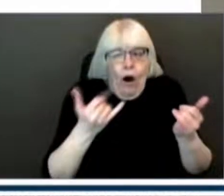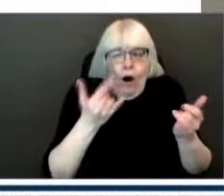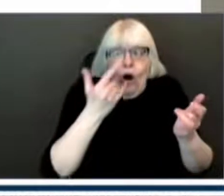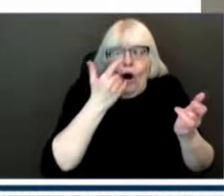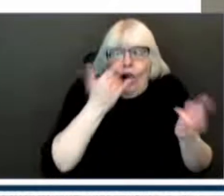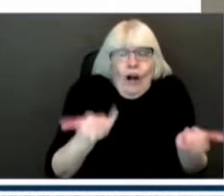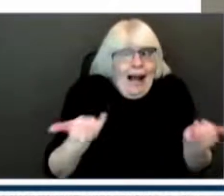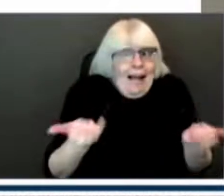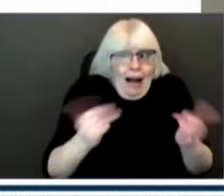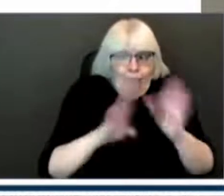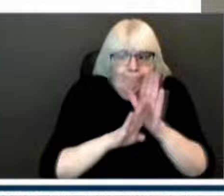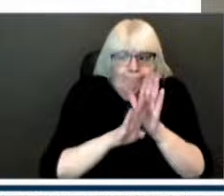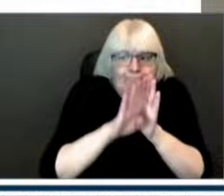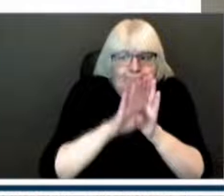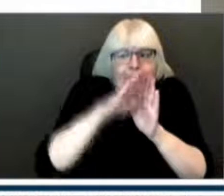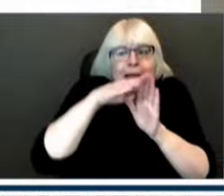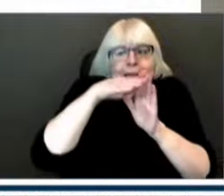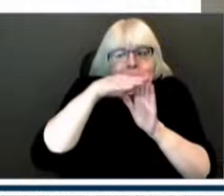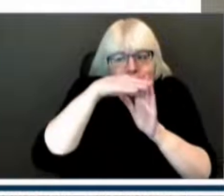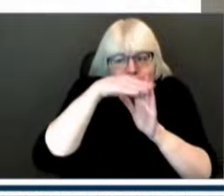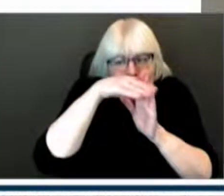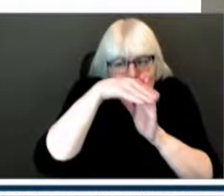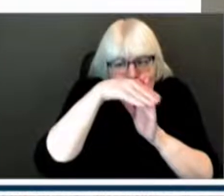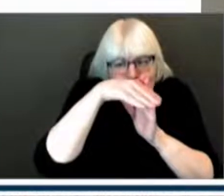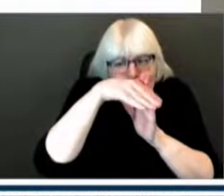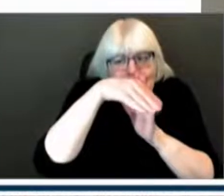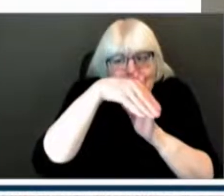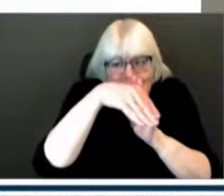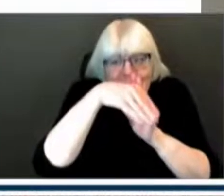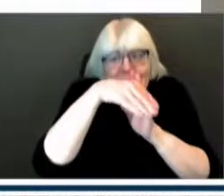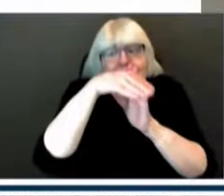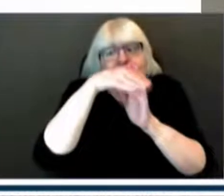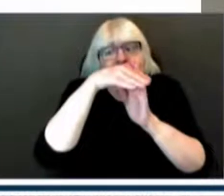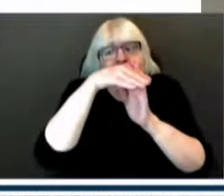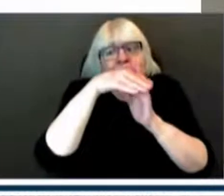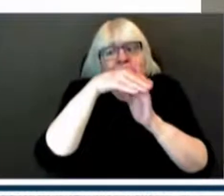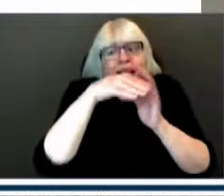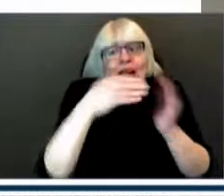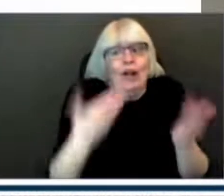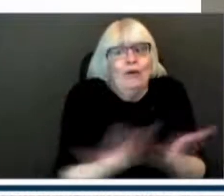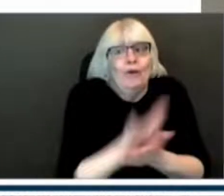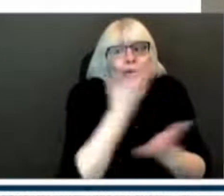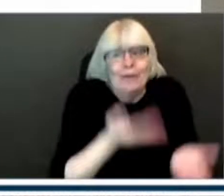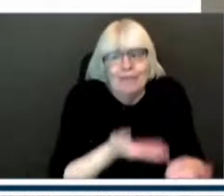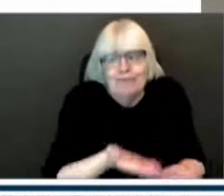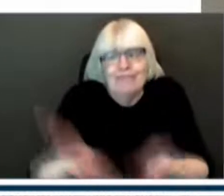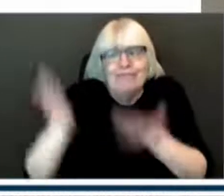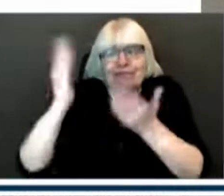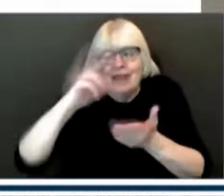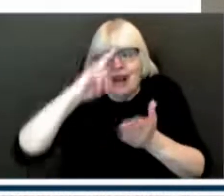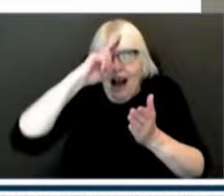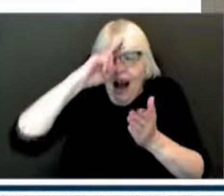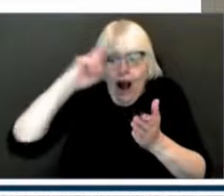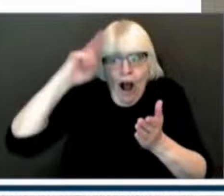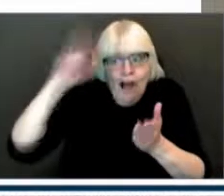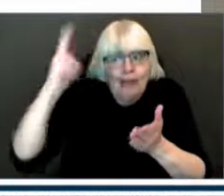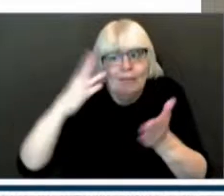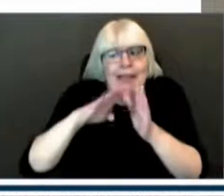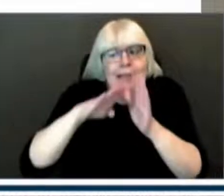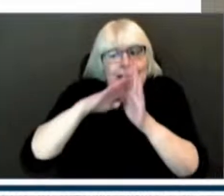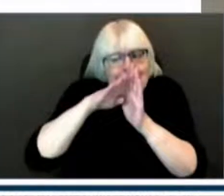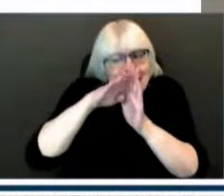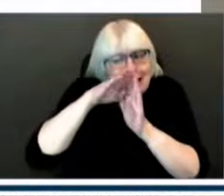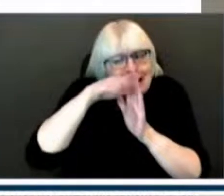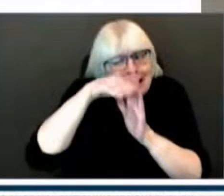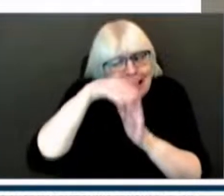downward trend in new admissions and hospitalizations. But from the perspective of the capacity of the healthcare system